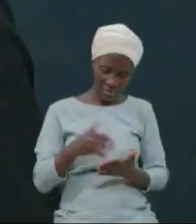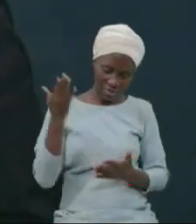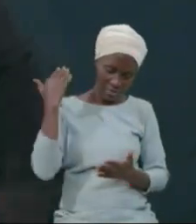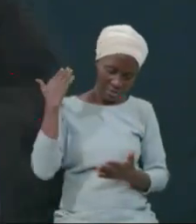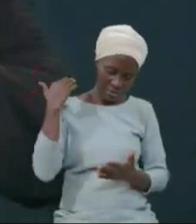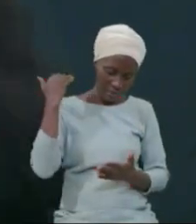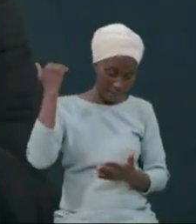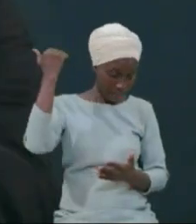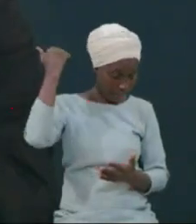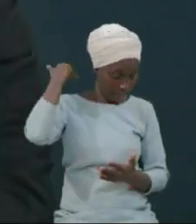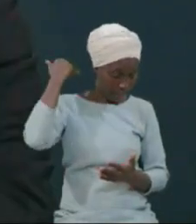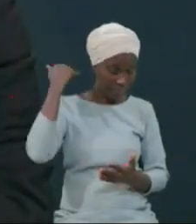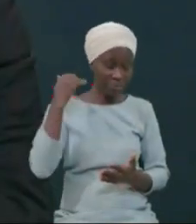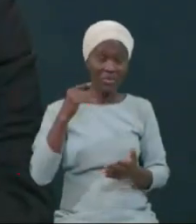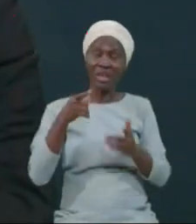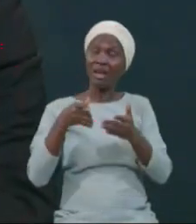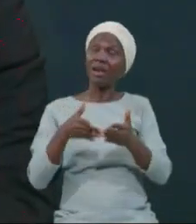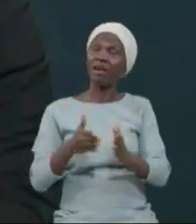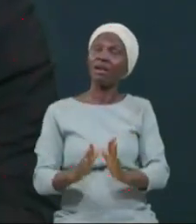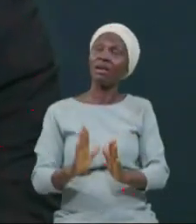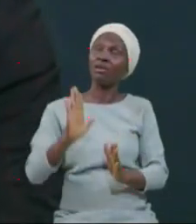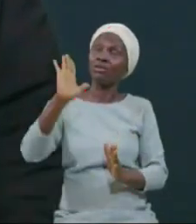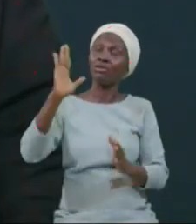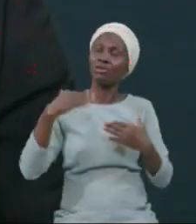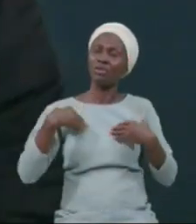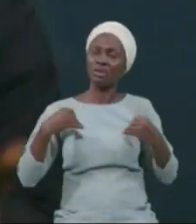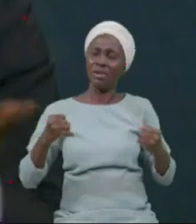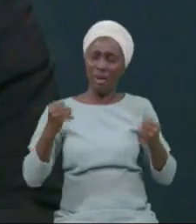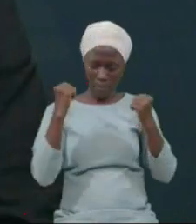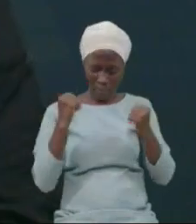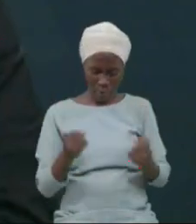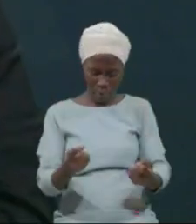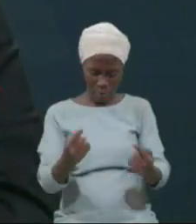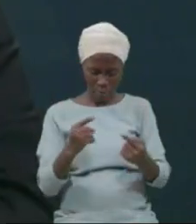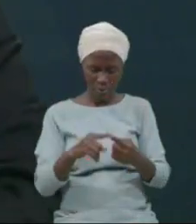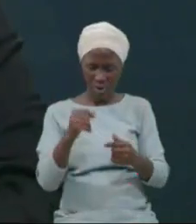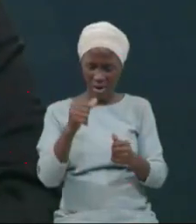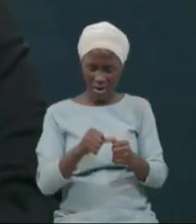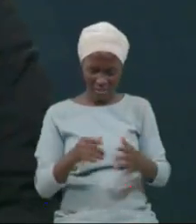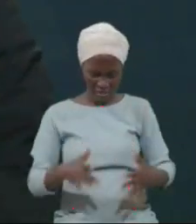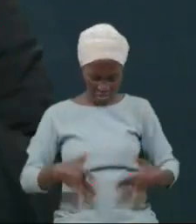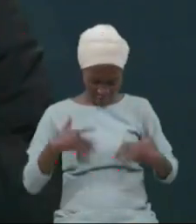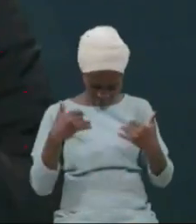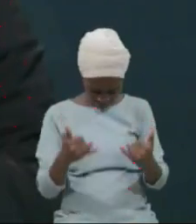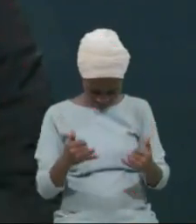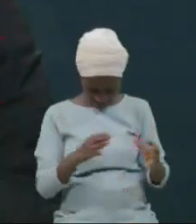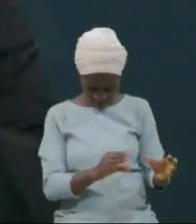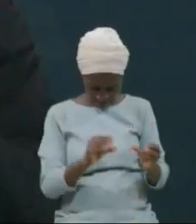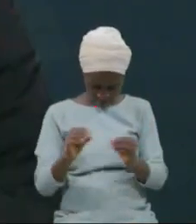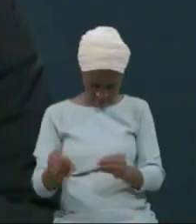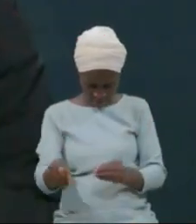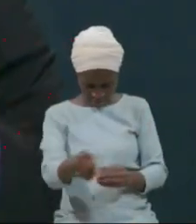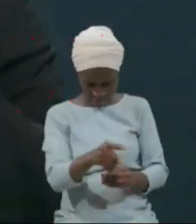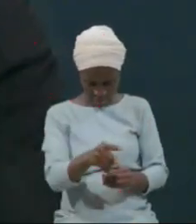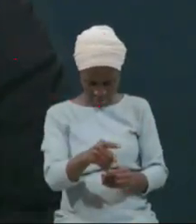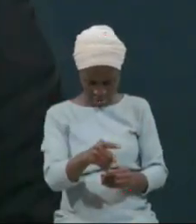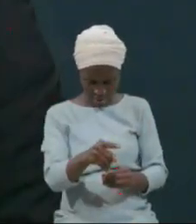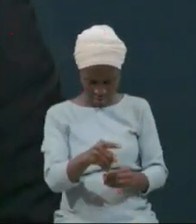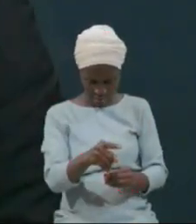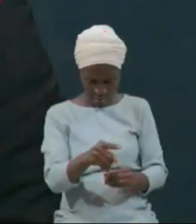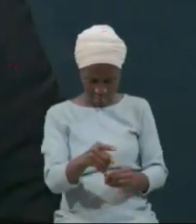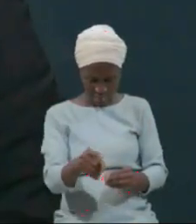power come to every life now. Set them totally free and give them their needed